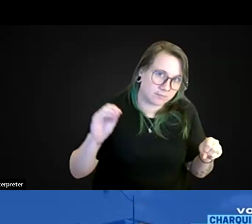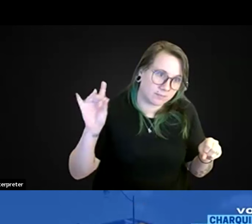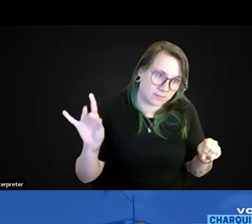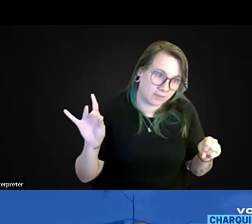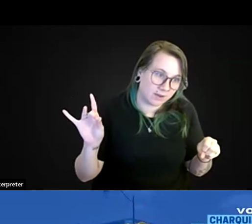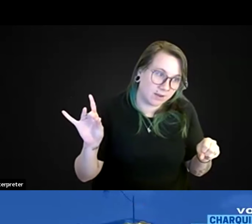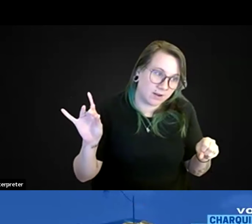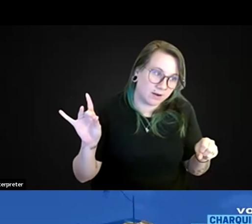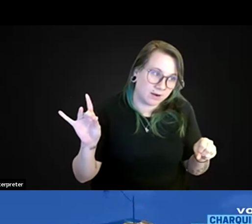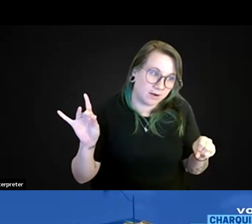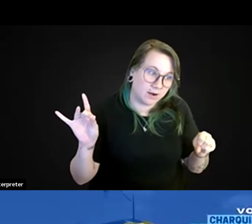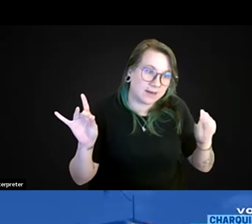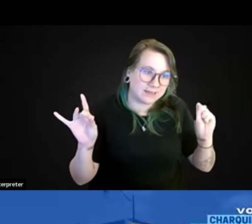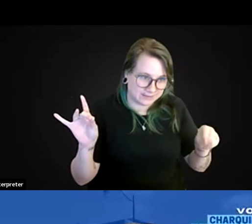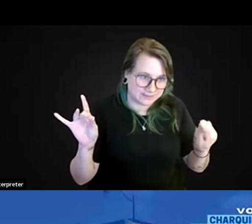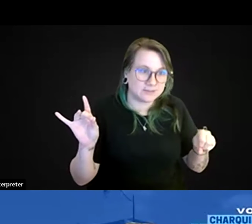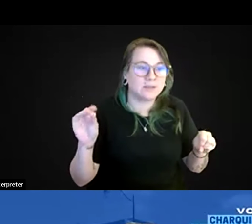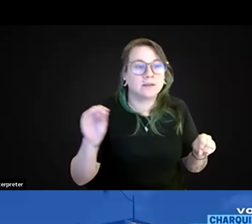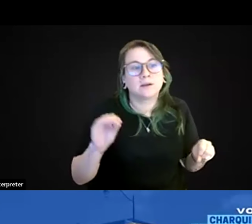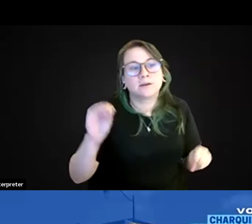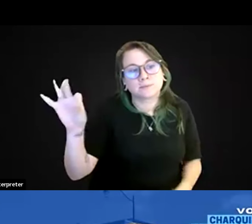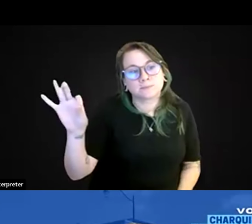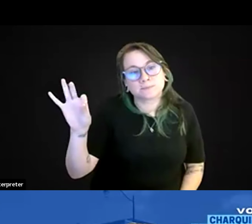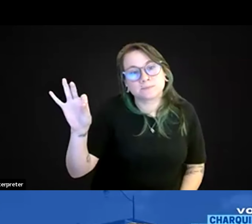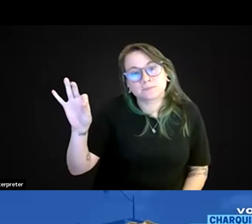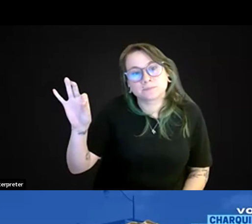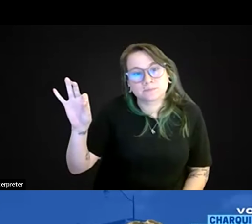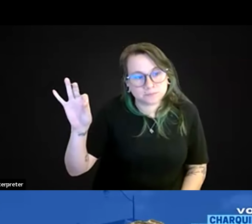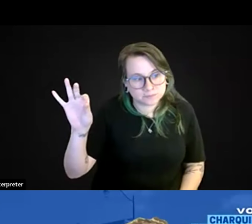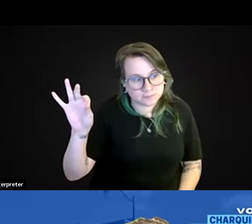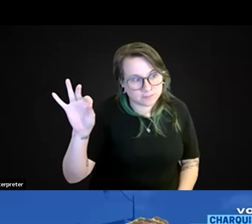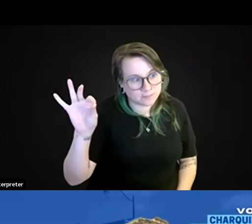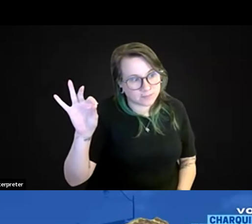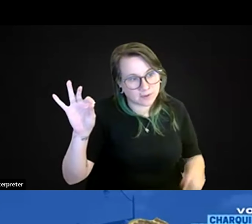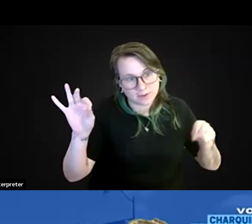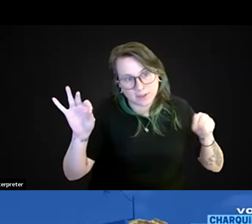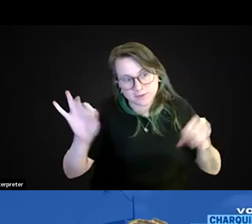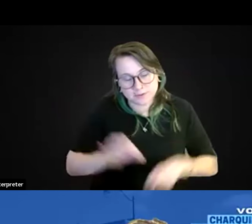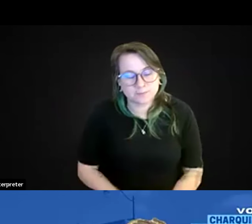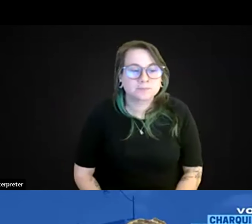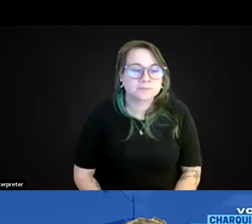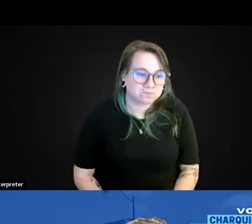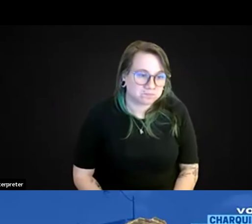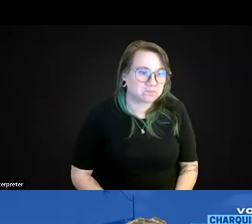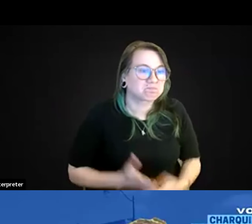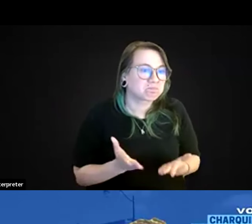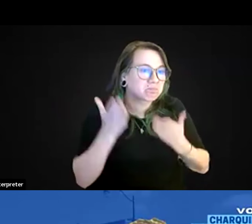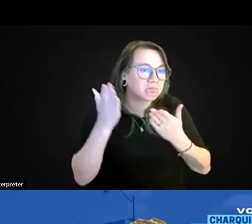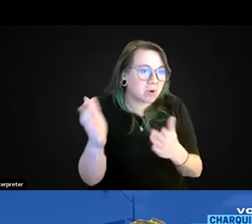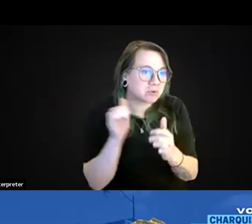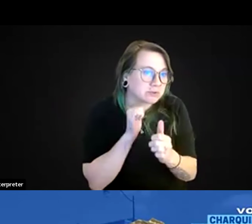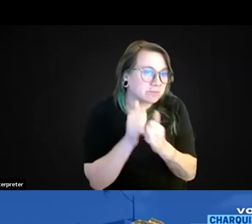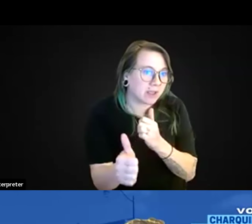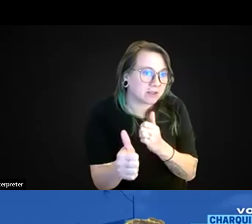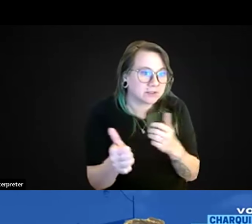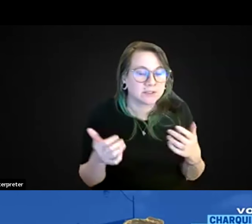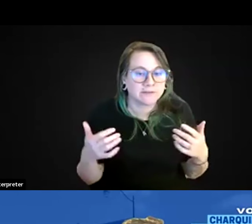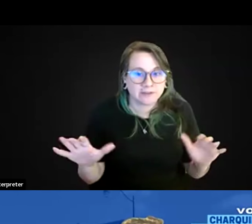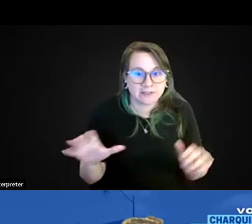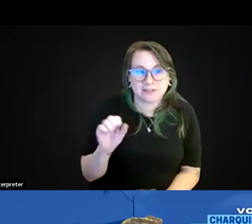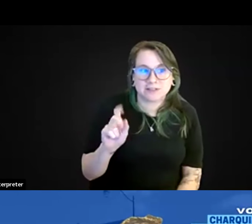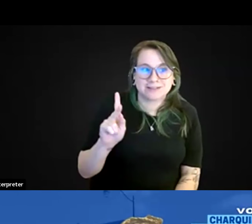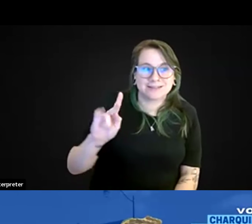5D08, yes, and 5D09. Yes. Okay, motion carries and Skip Keats